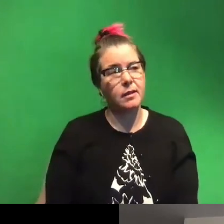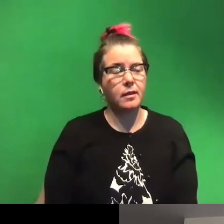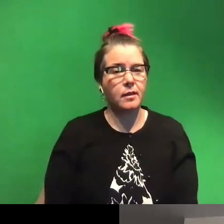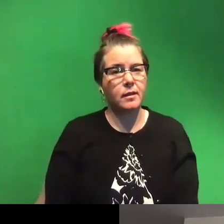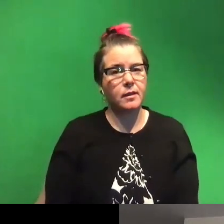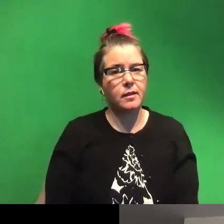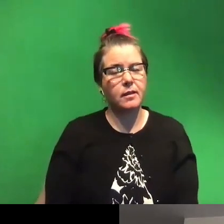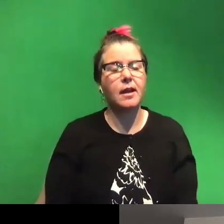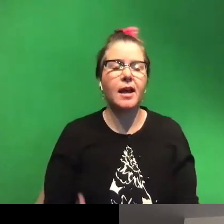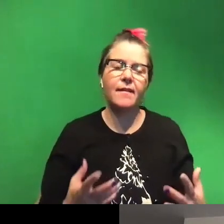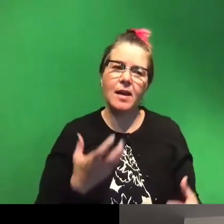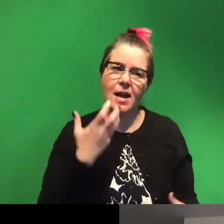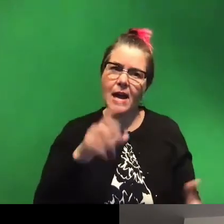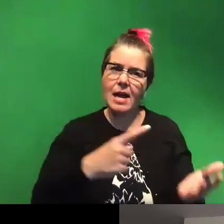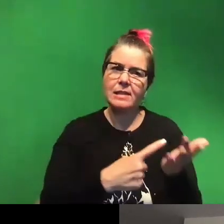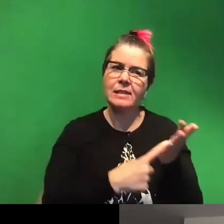controversial